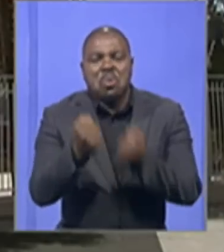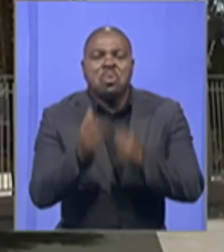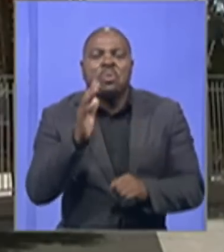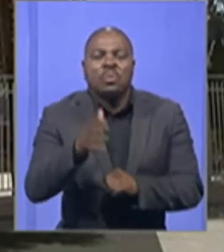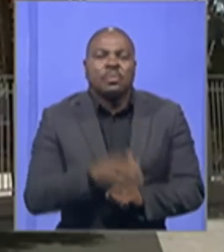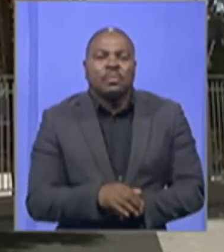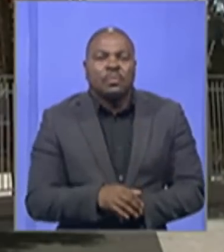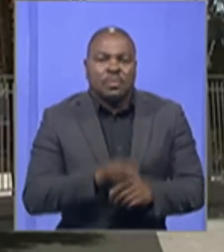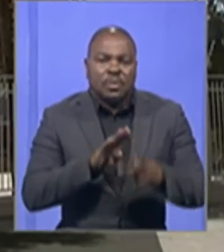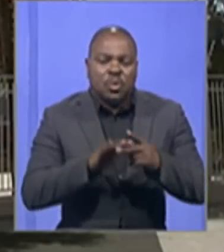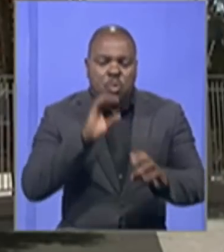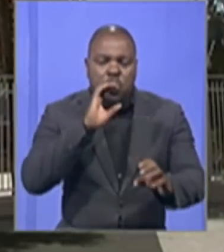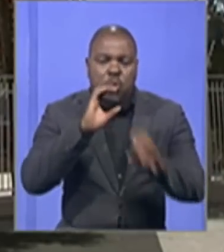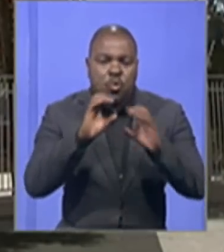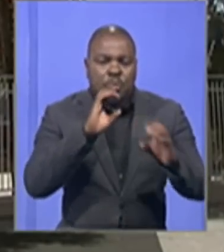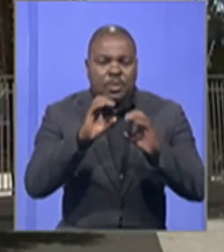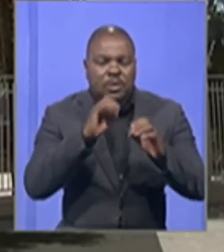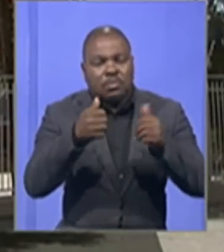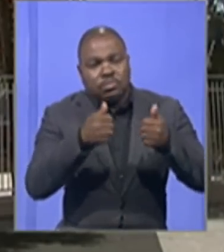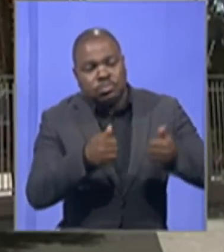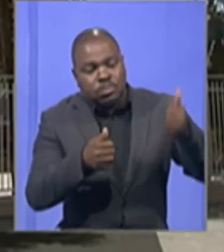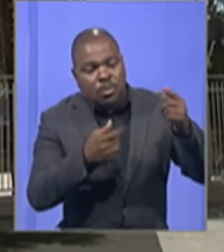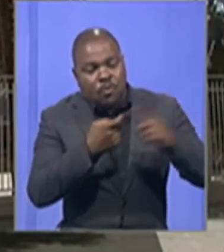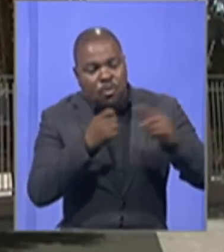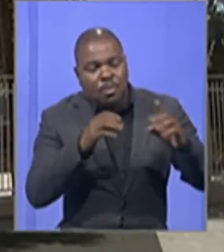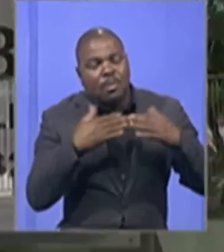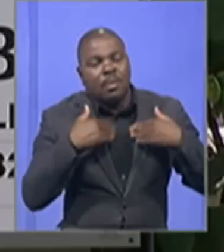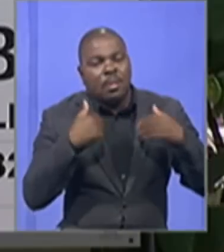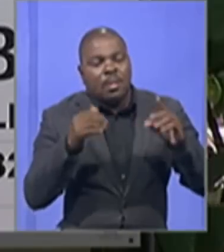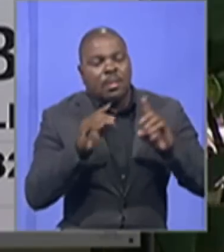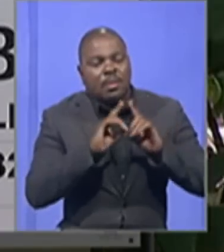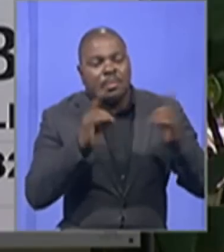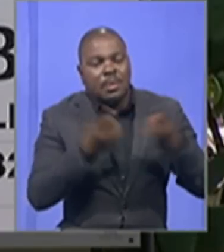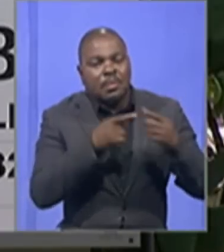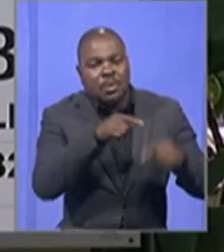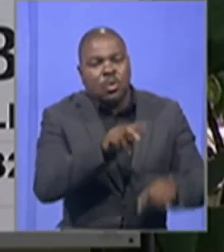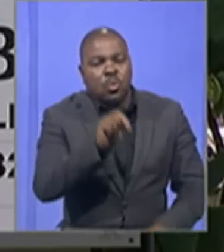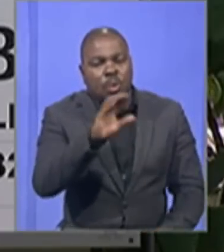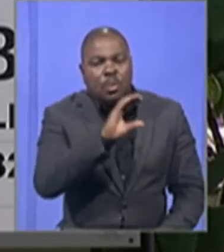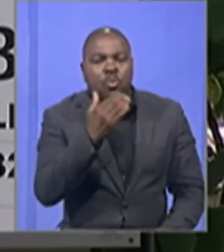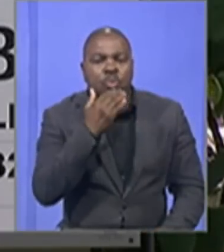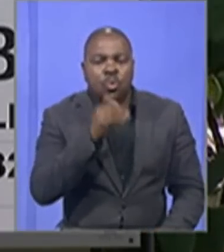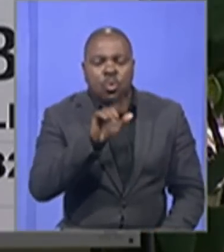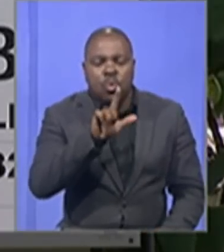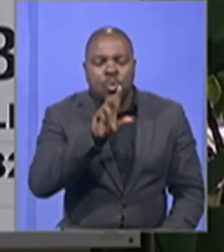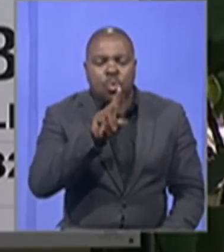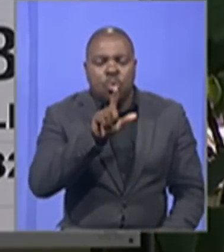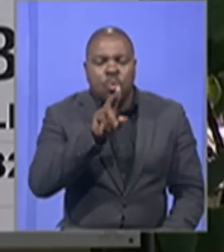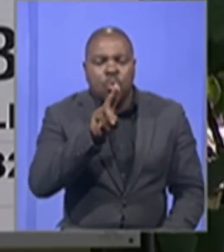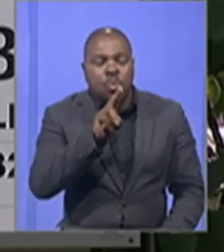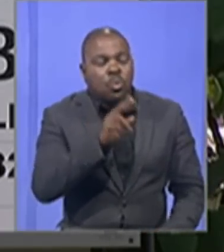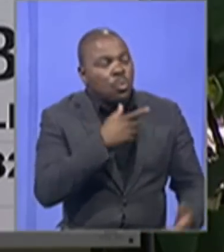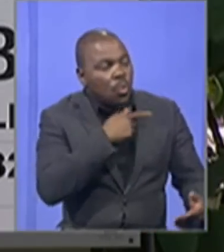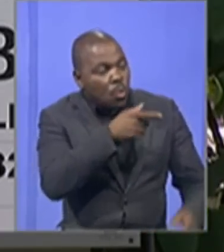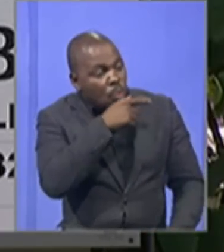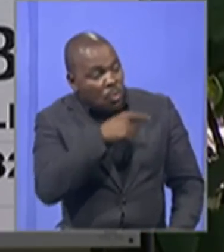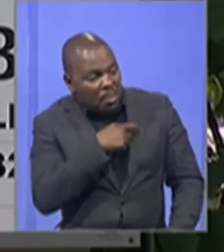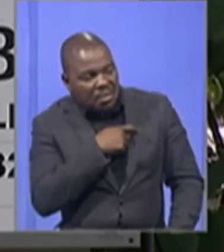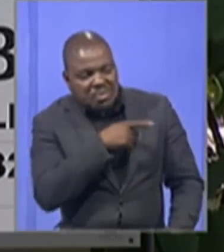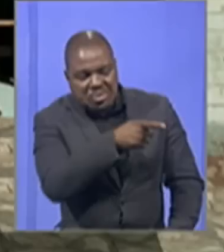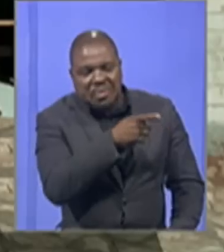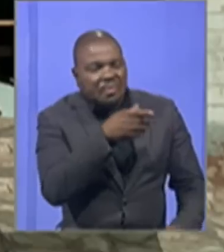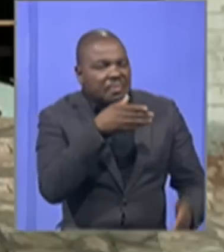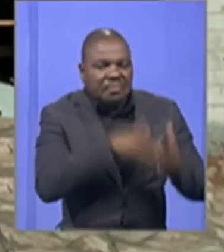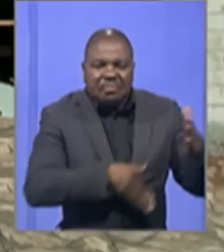ya ditlhaeletsano kwa lefapheng la pholo mo profenseng ya Northern Cape Lulu Mxekezo o reteletswe ke go neelana ka tshwaelo mo morerong